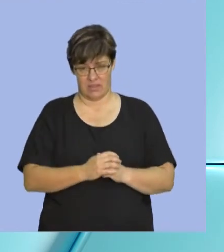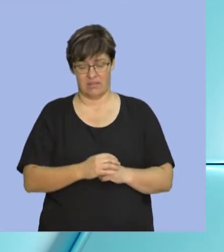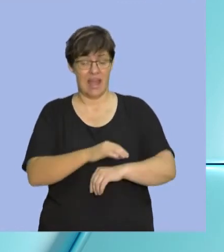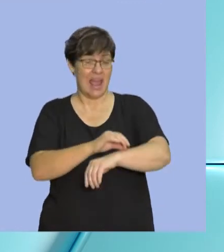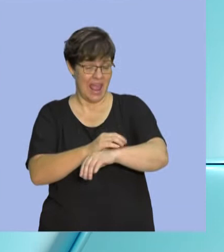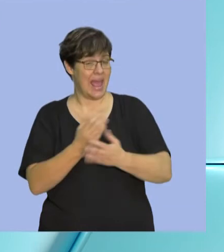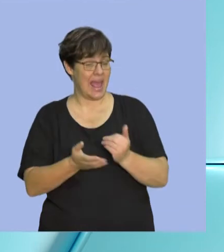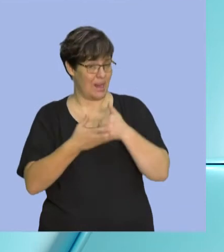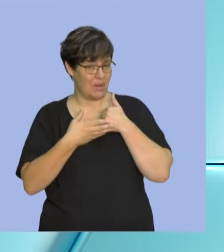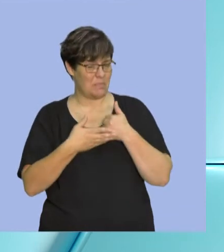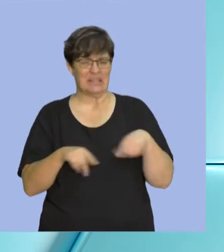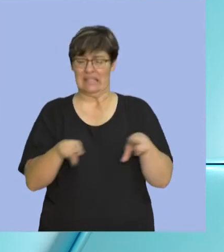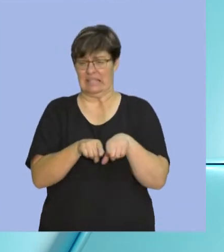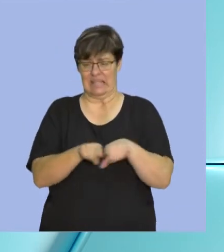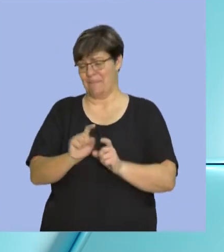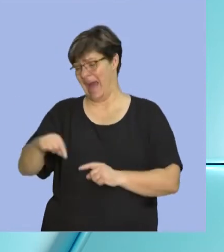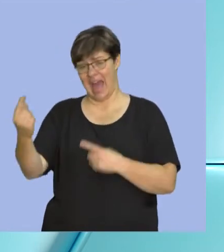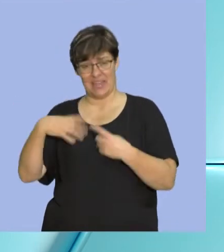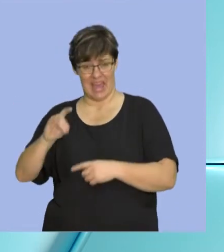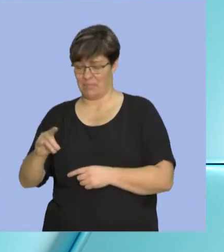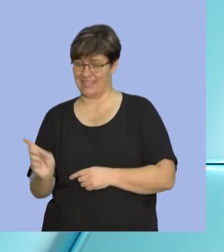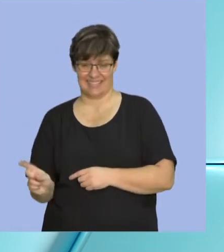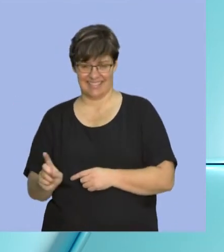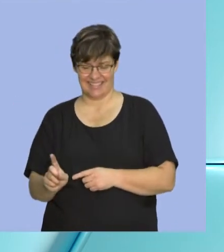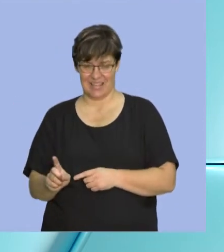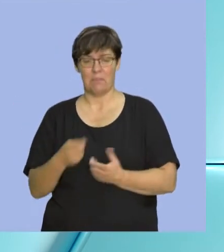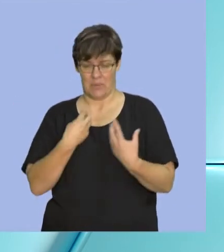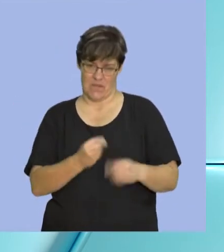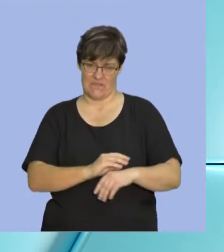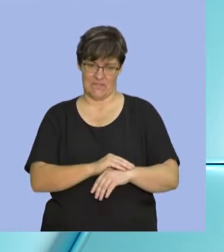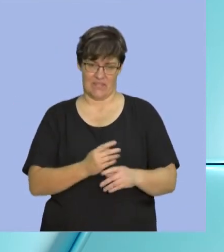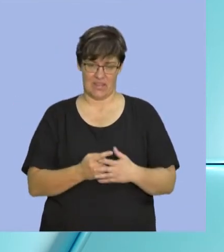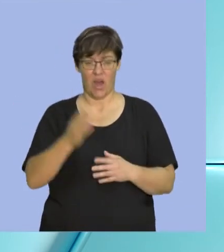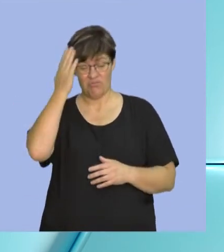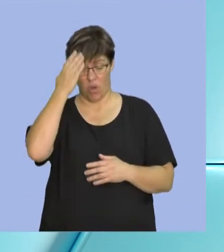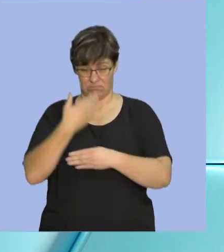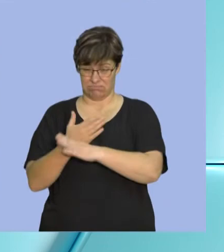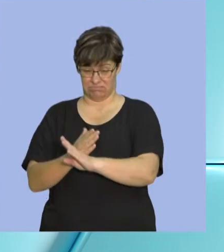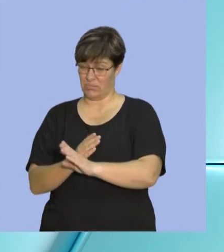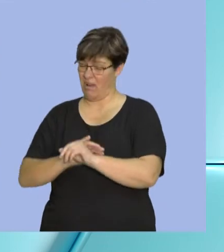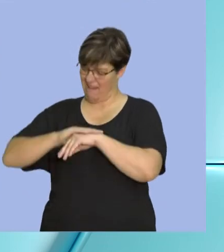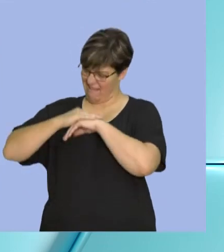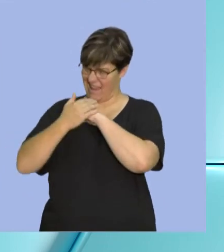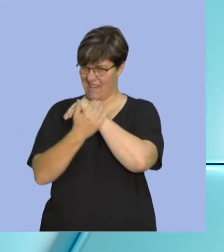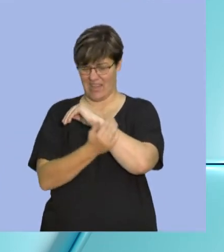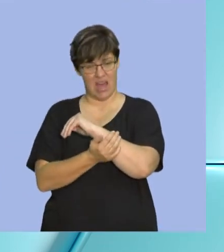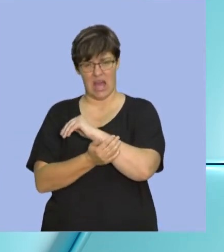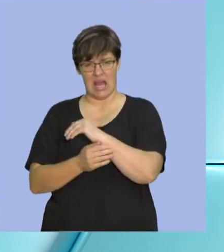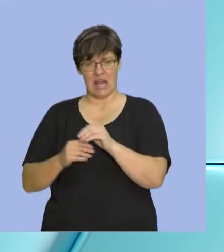not as significant as some of the wild animals that we know that have their body surfaces covered with dense hair or